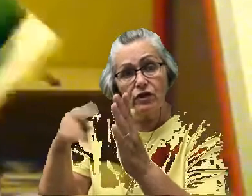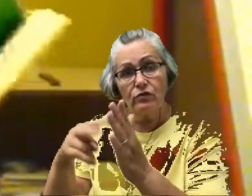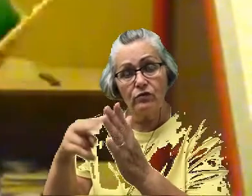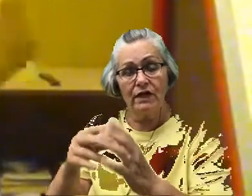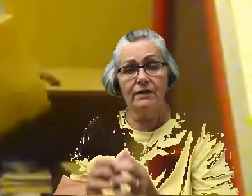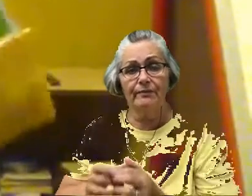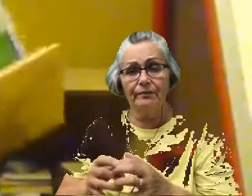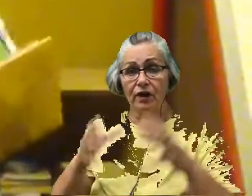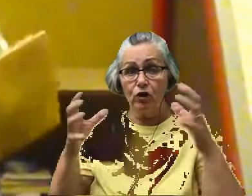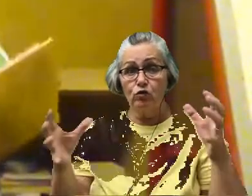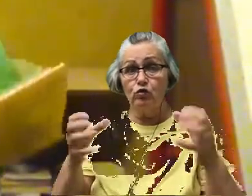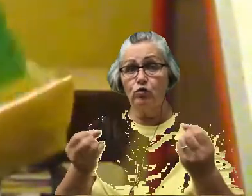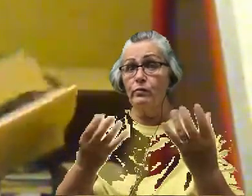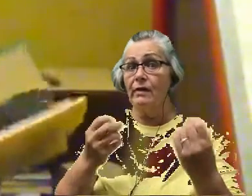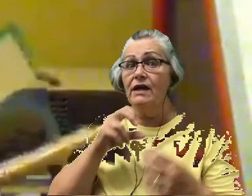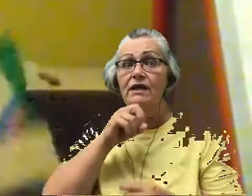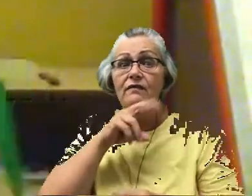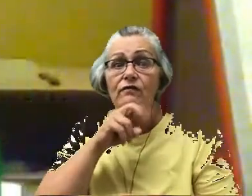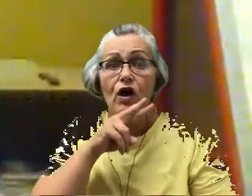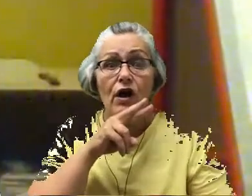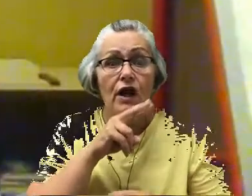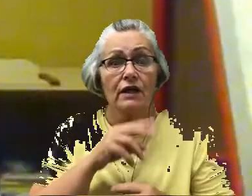Many Frogs.